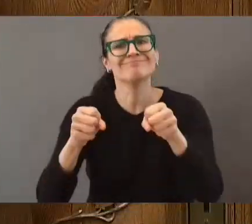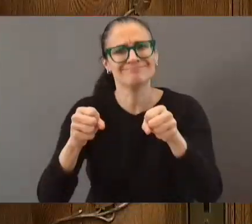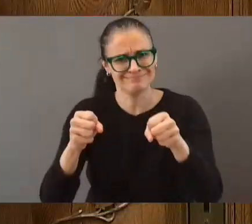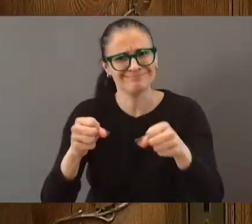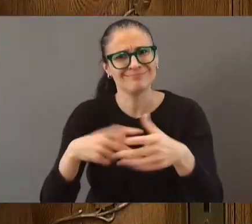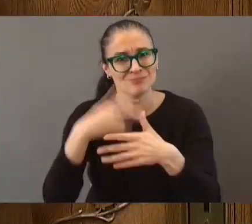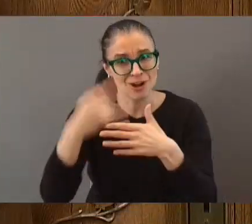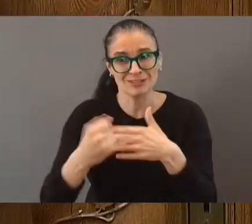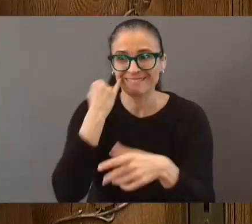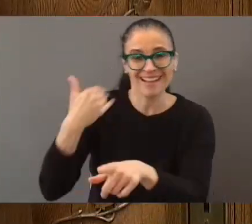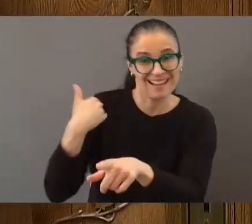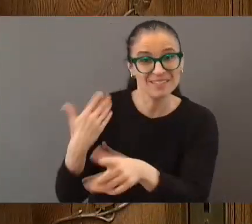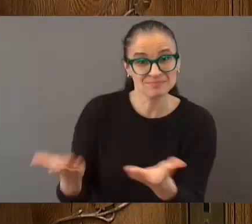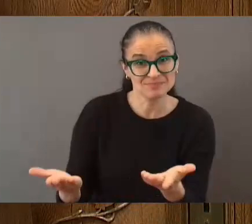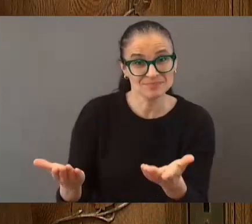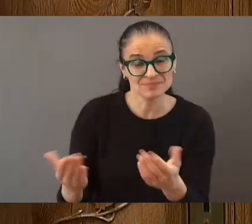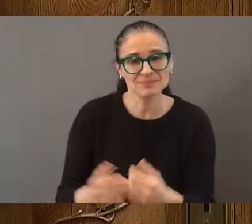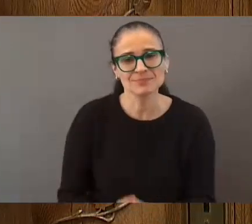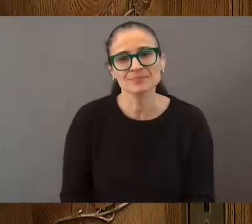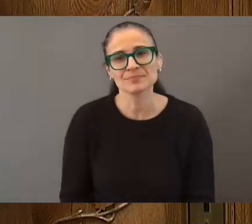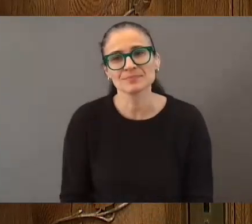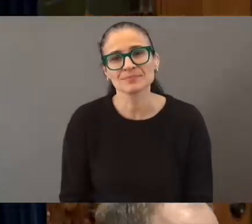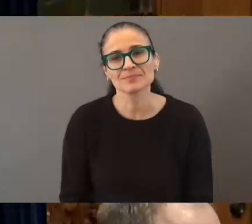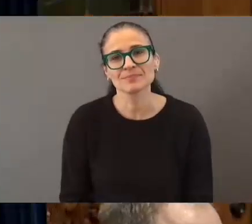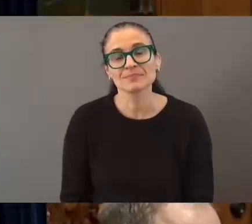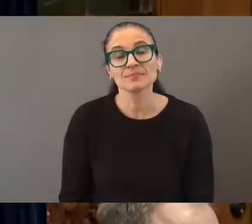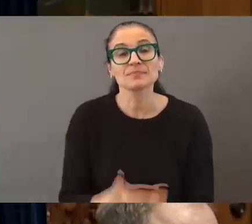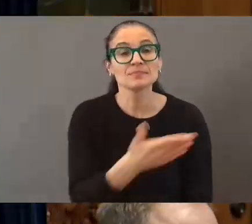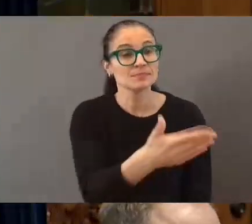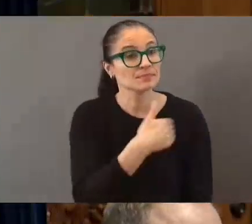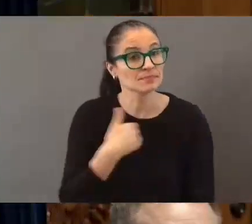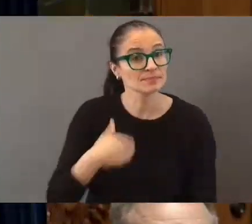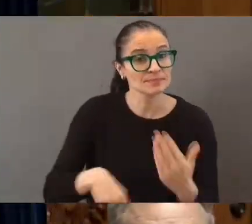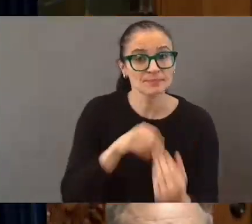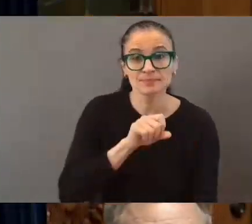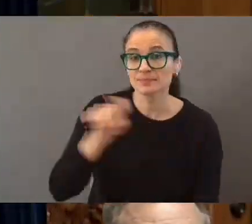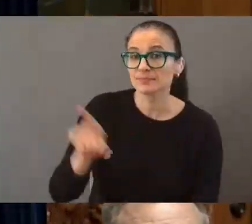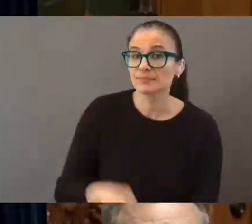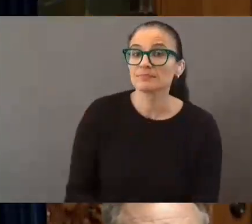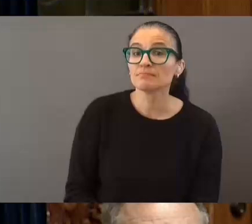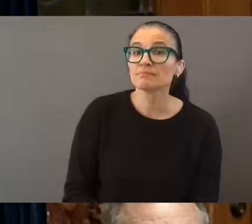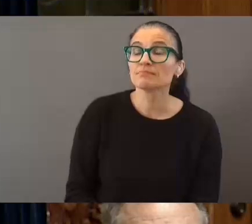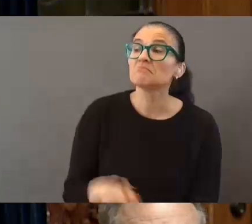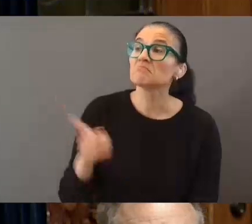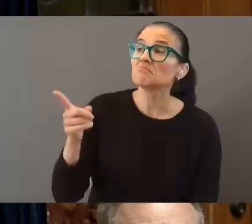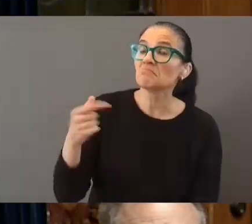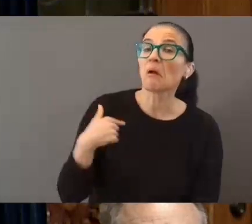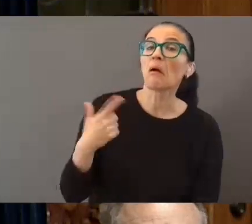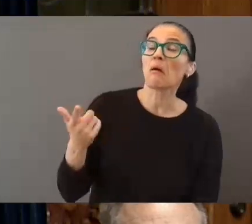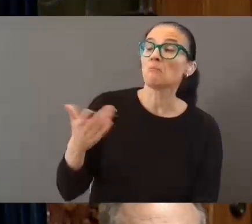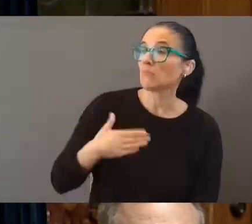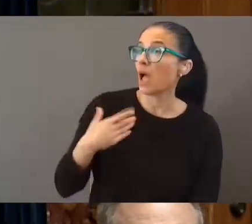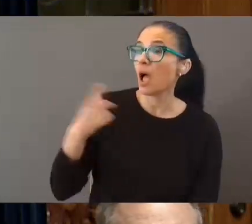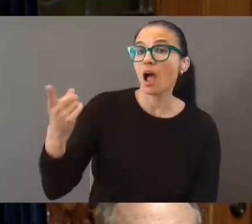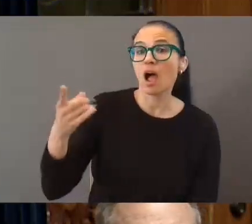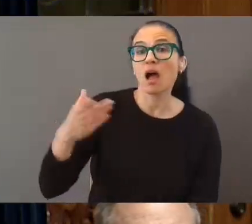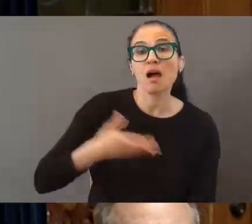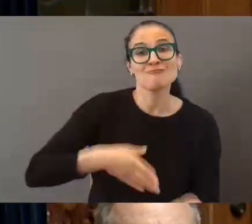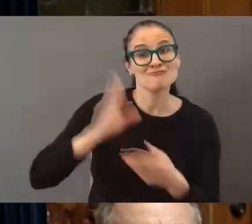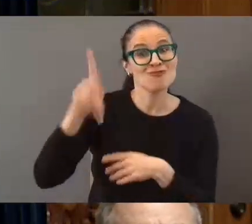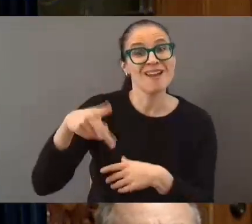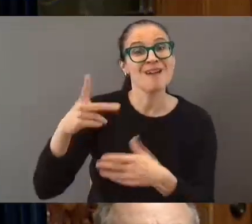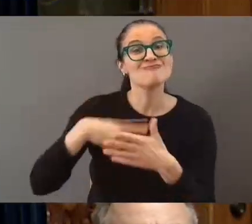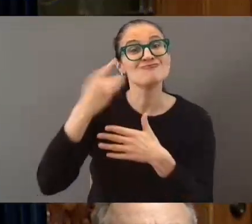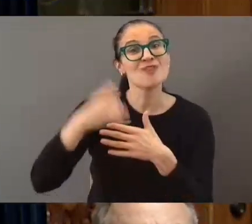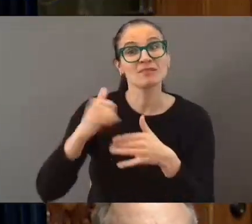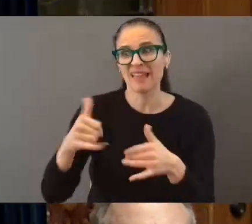Member has supplemental. I'm glad that the minister brought up projects that exist. I also would note that he completely evaded the question, how